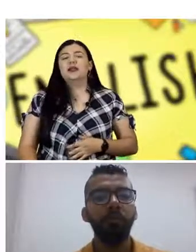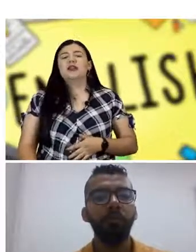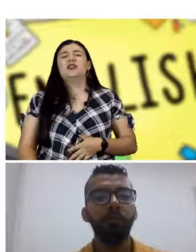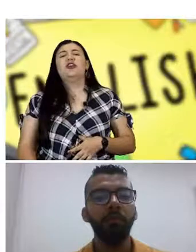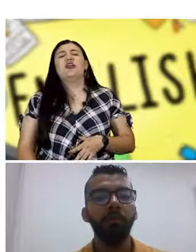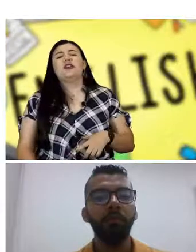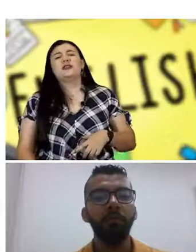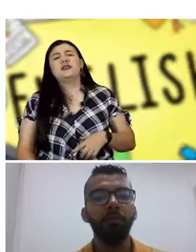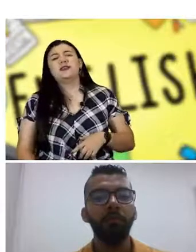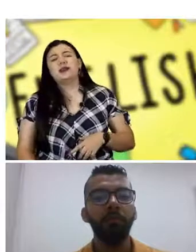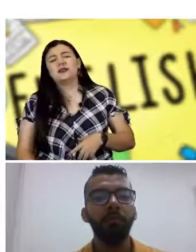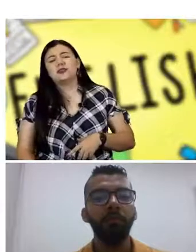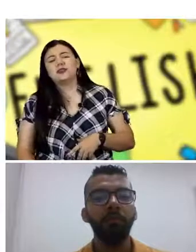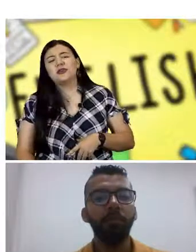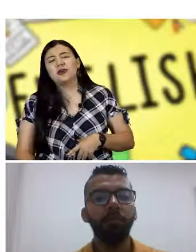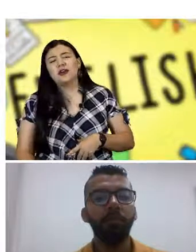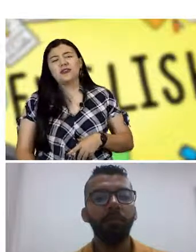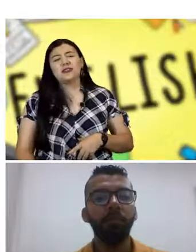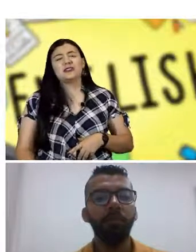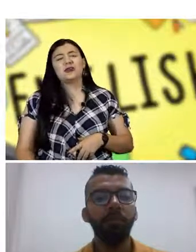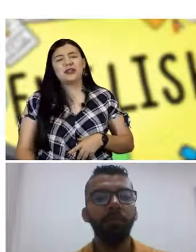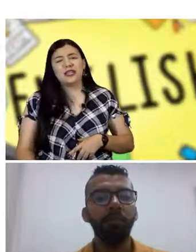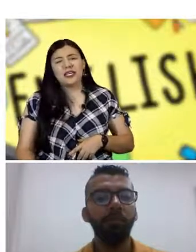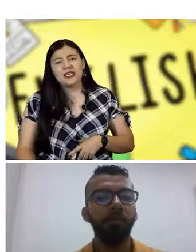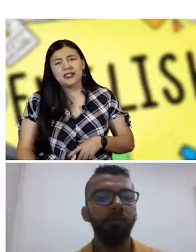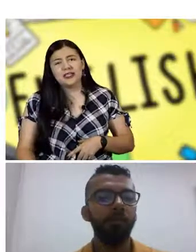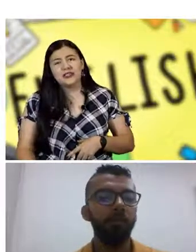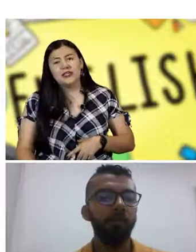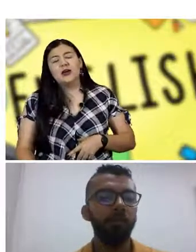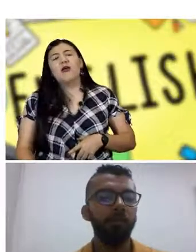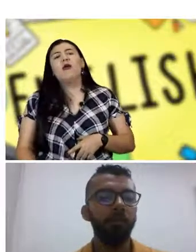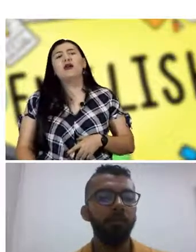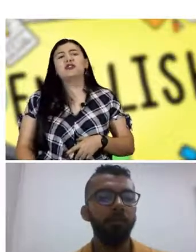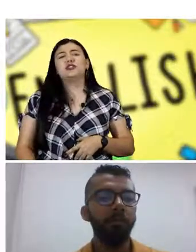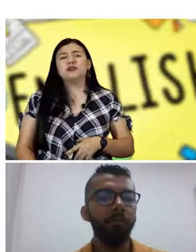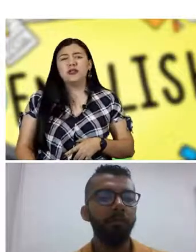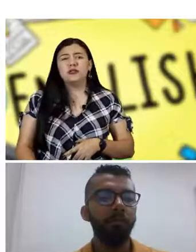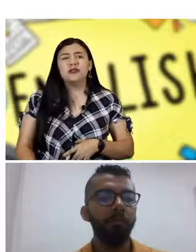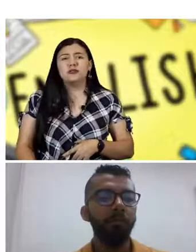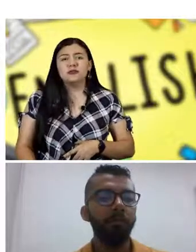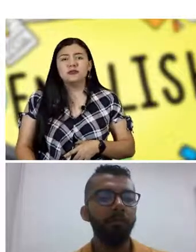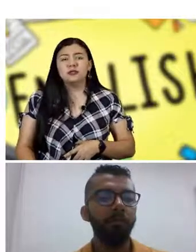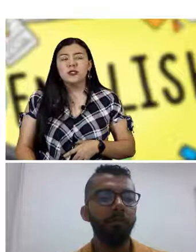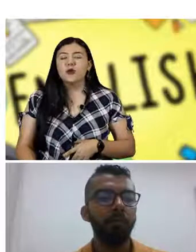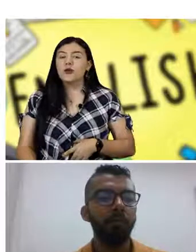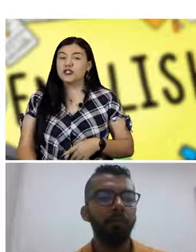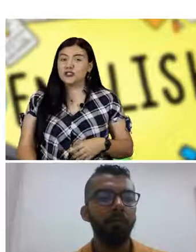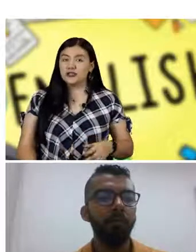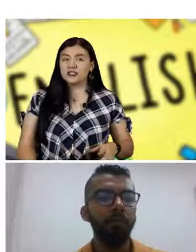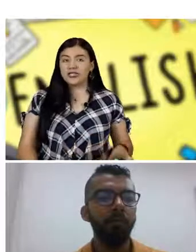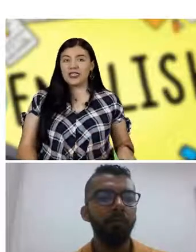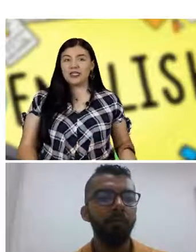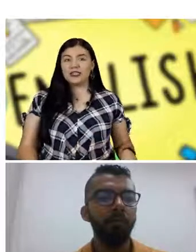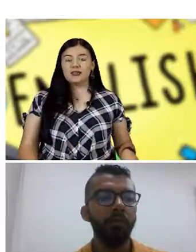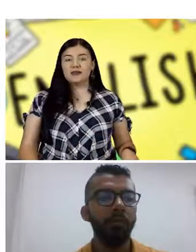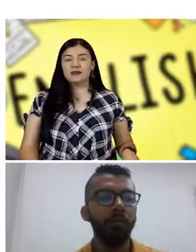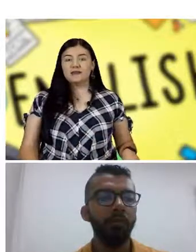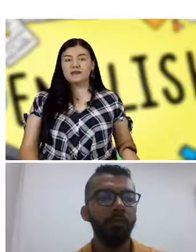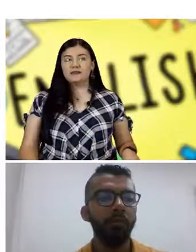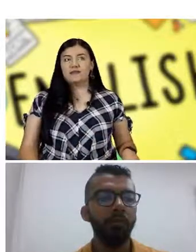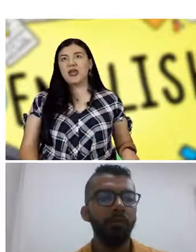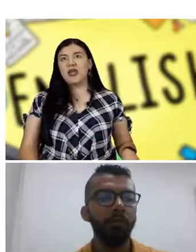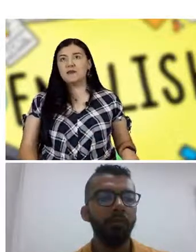Yeah? Dolor de estómago. So if we have a stomachache, what should we do? We should